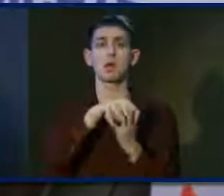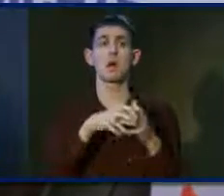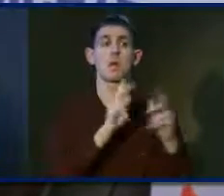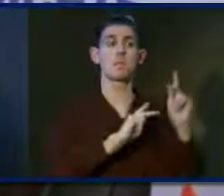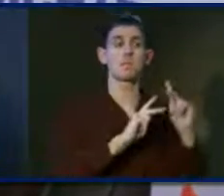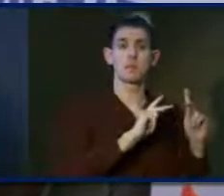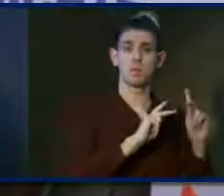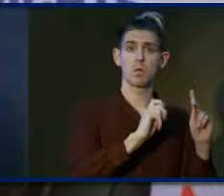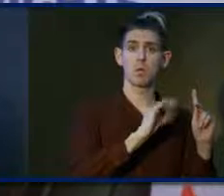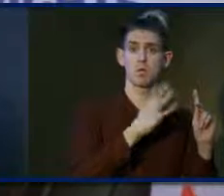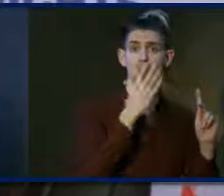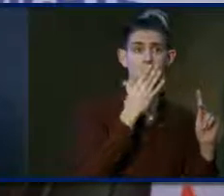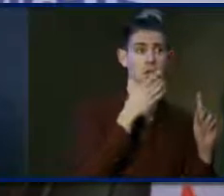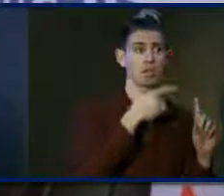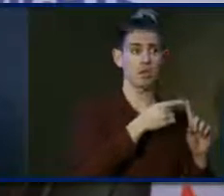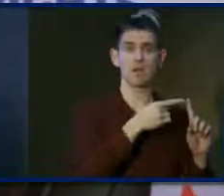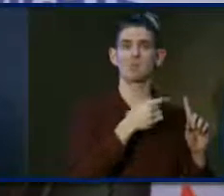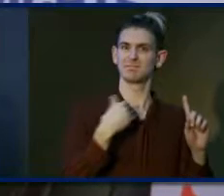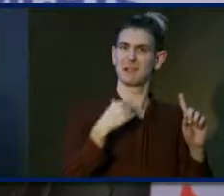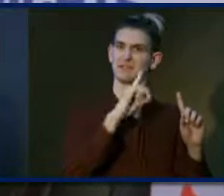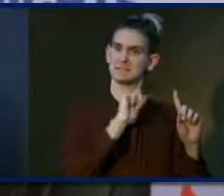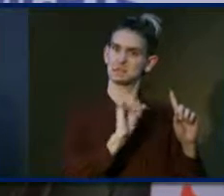too, and